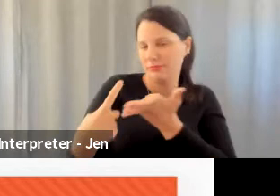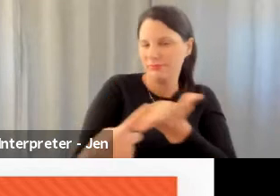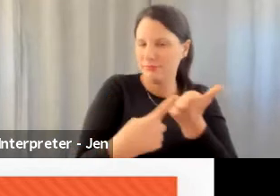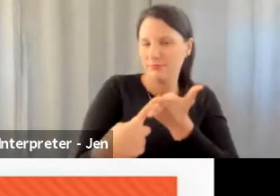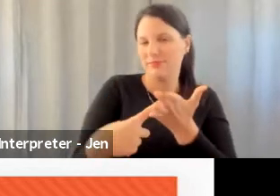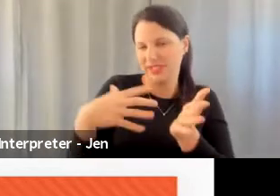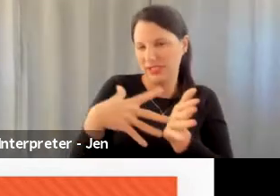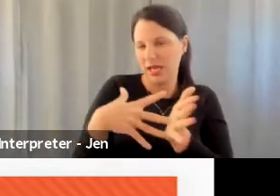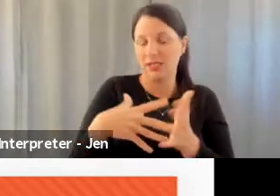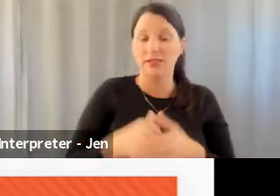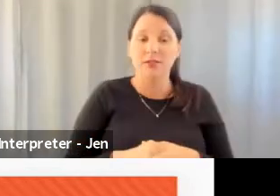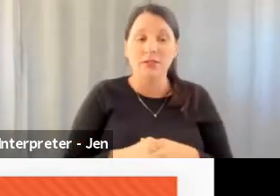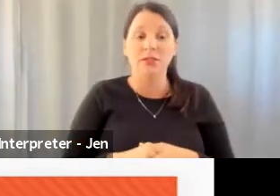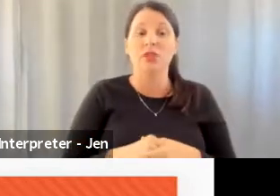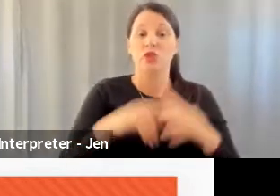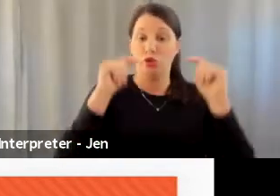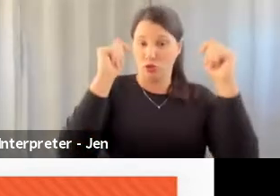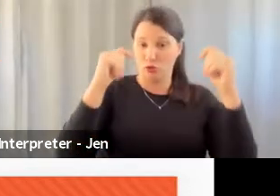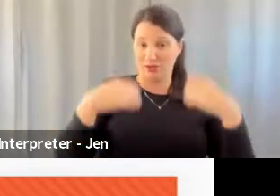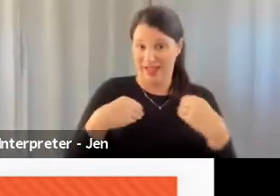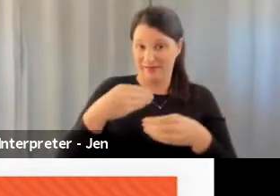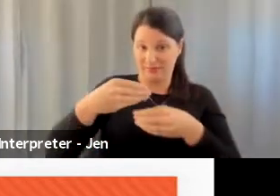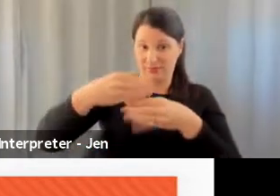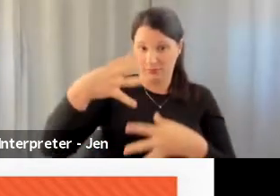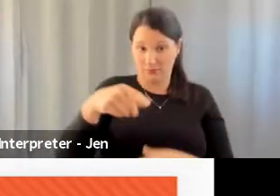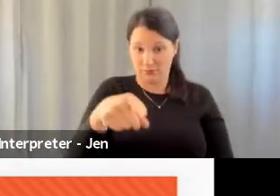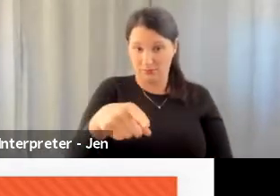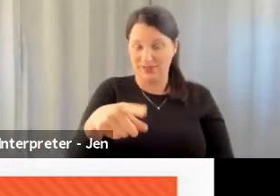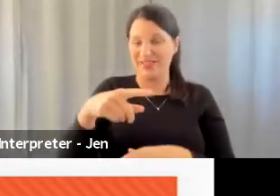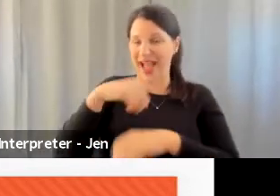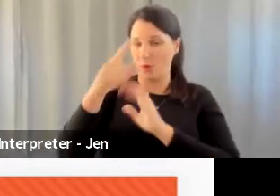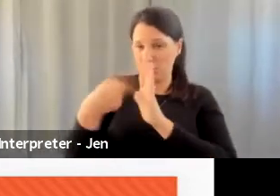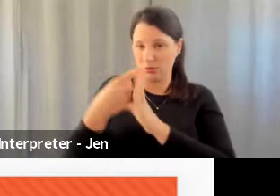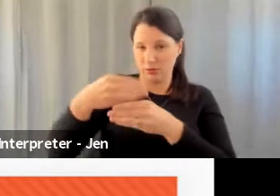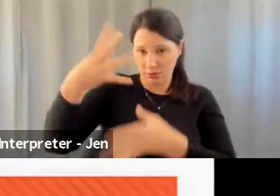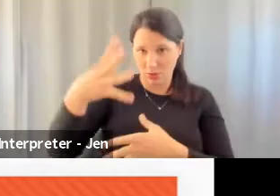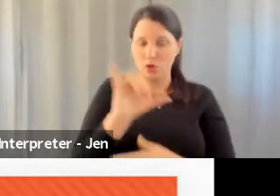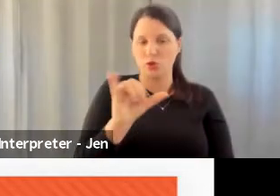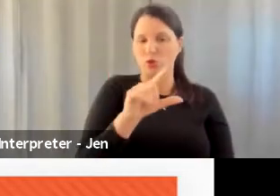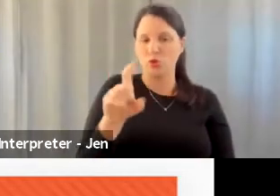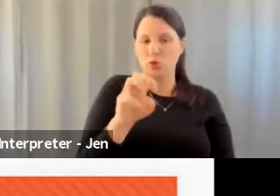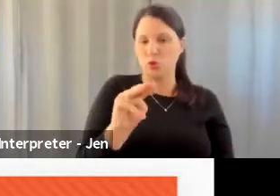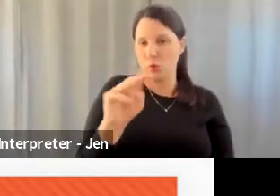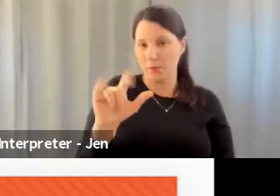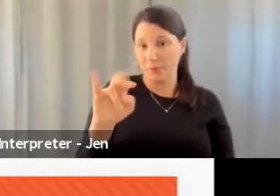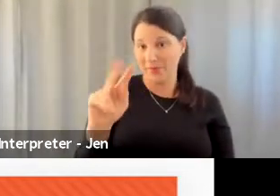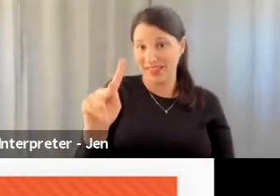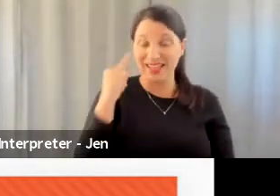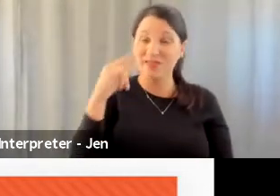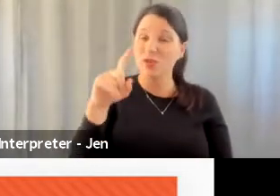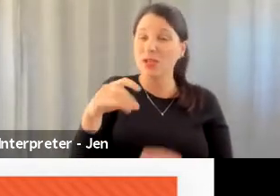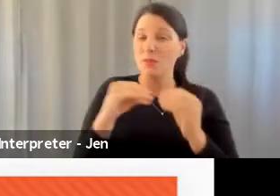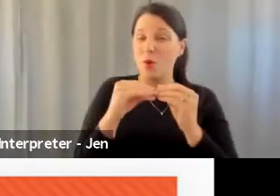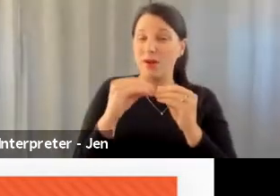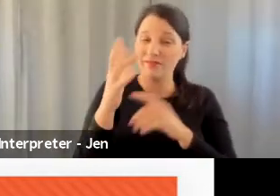tutors are available on the hours listed on the slide, and the Zoom link is given as well. Also, if you need the Zoom link in the future, you can take the steps listed below to find it